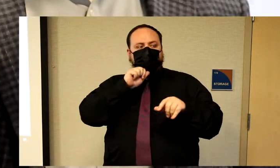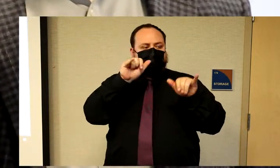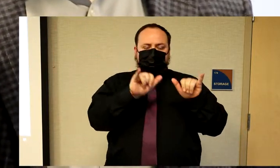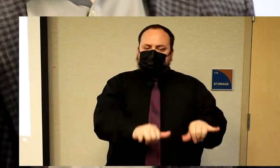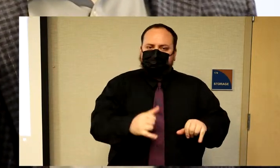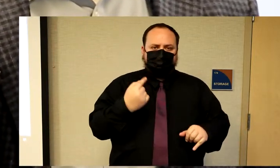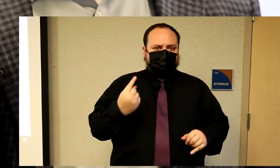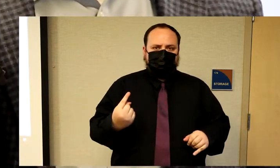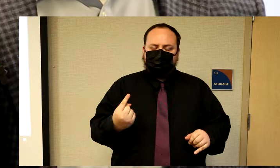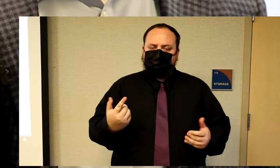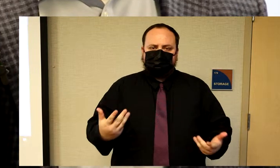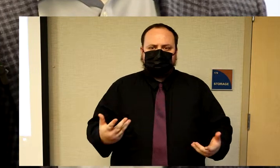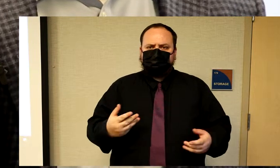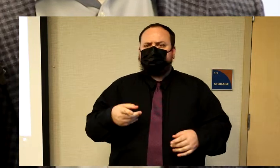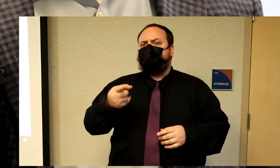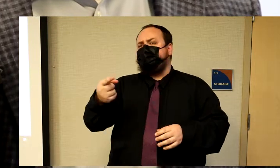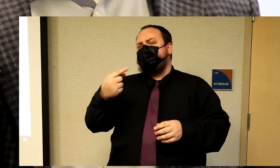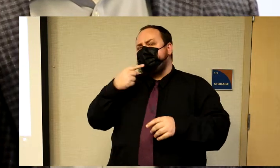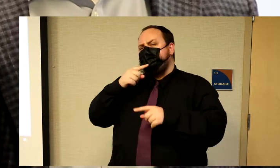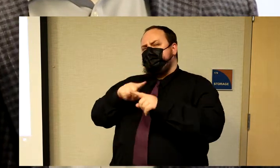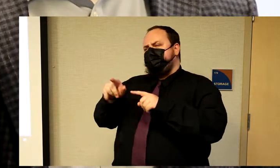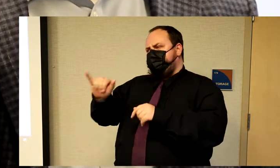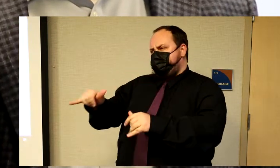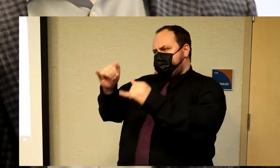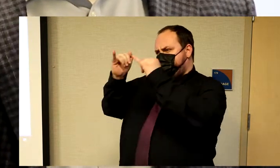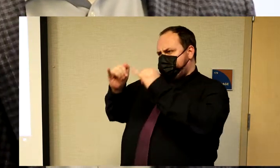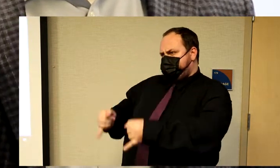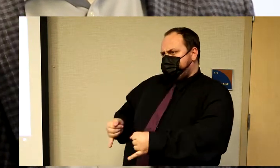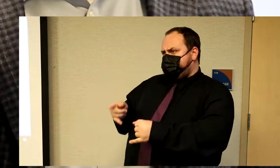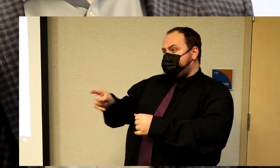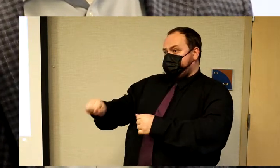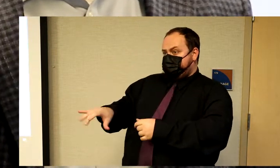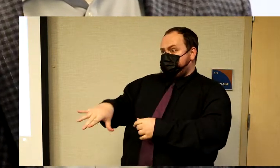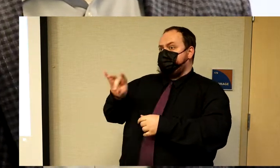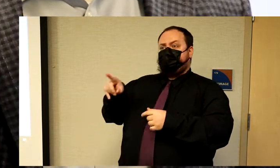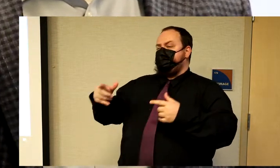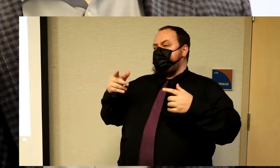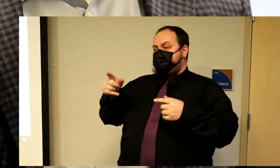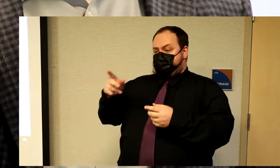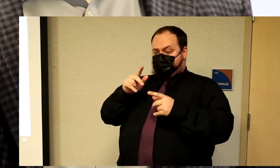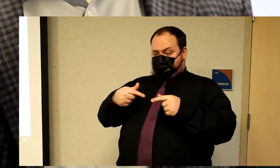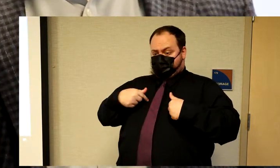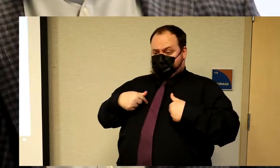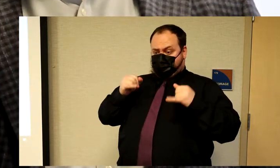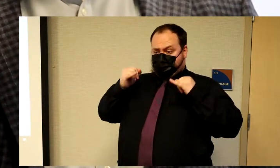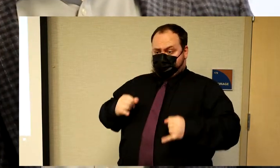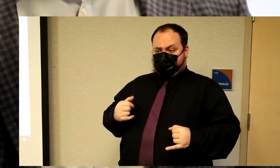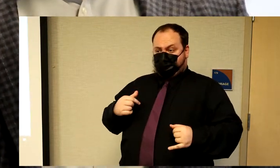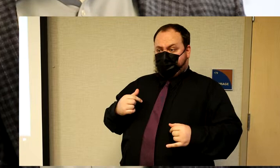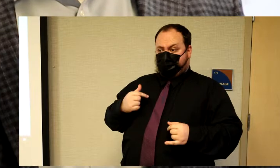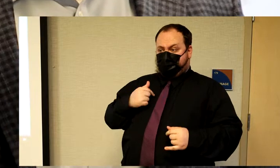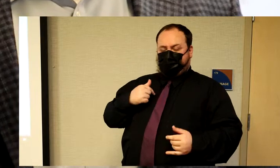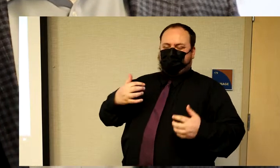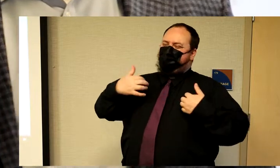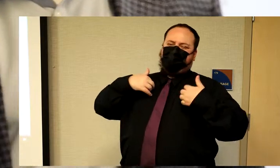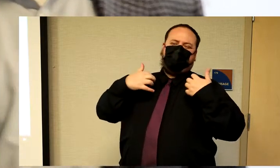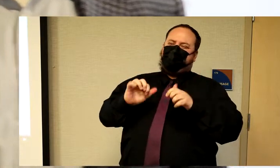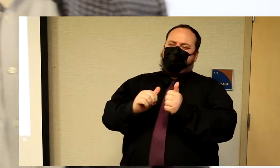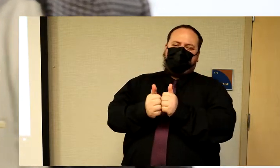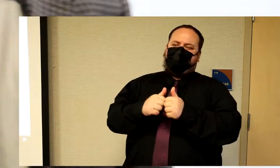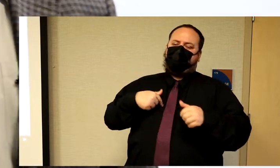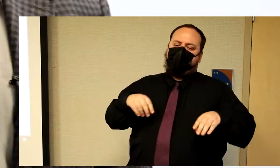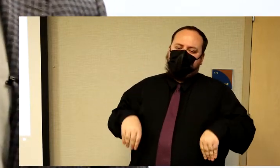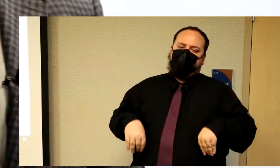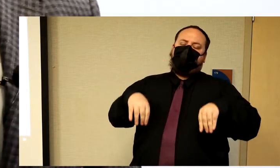individual who's in that zone whose term is up could also choose not to run, and then it leaves everything as it is. that's true as well.